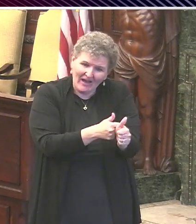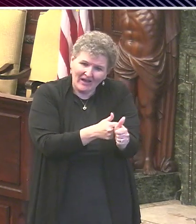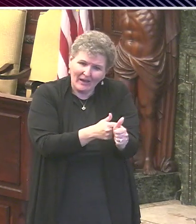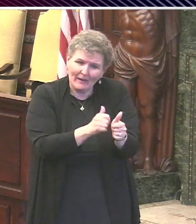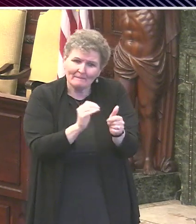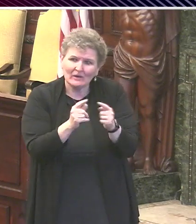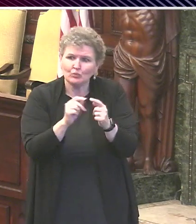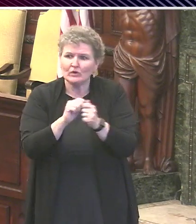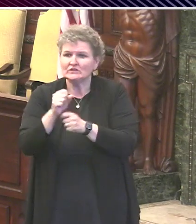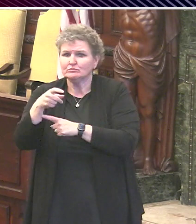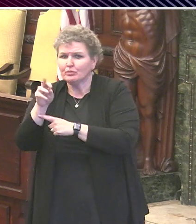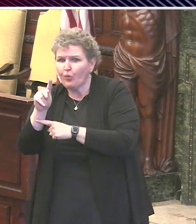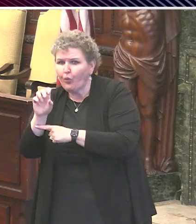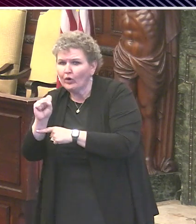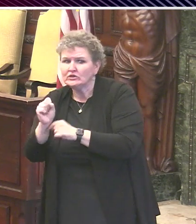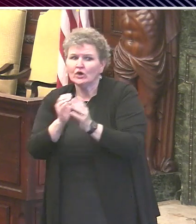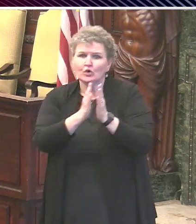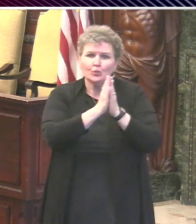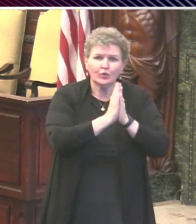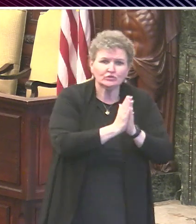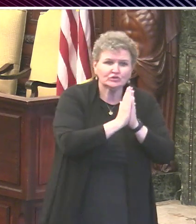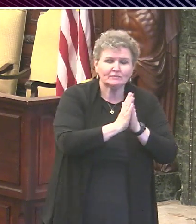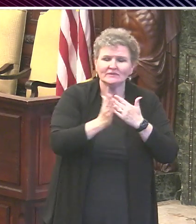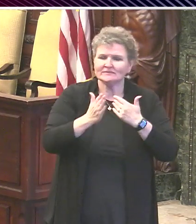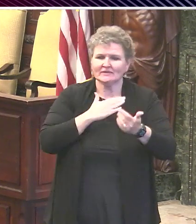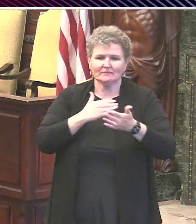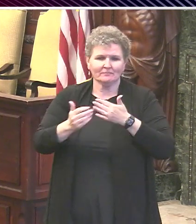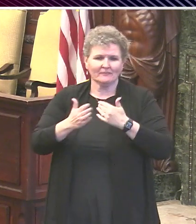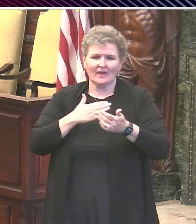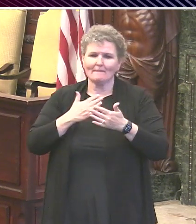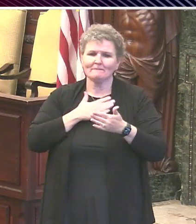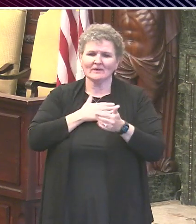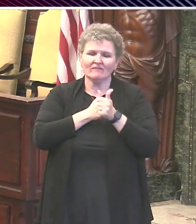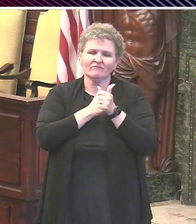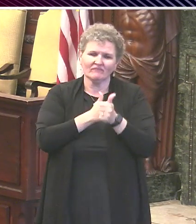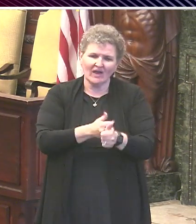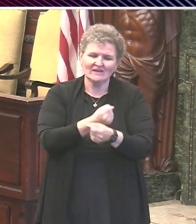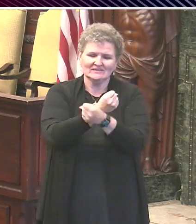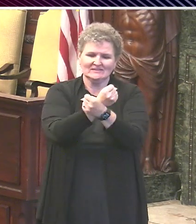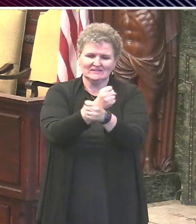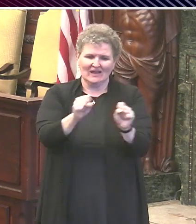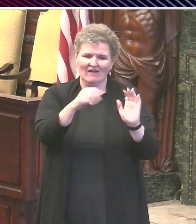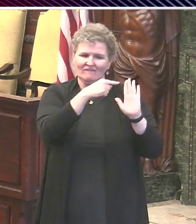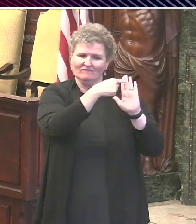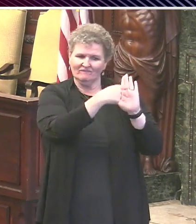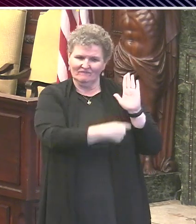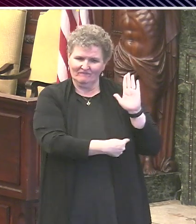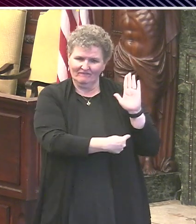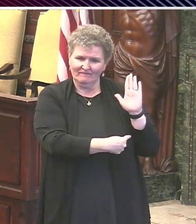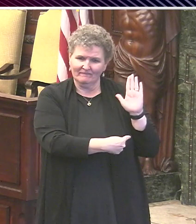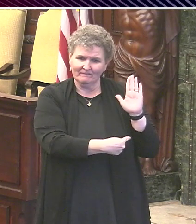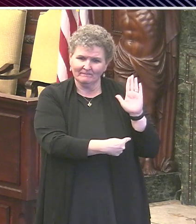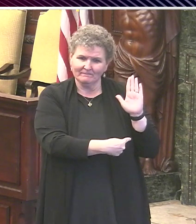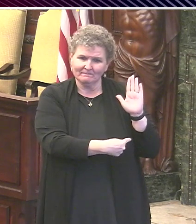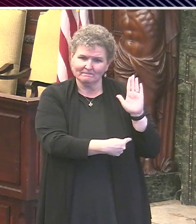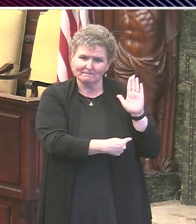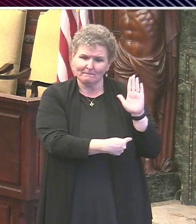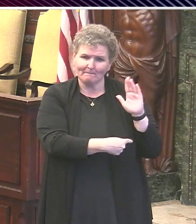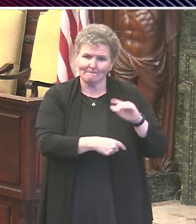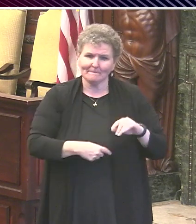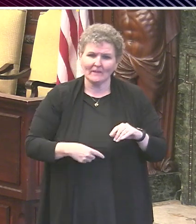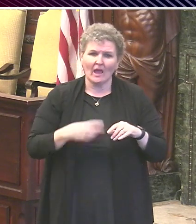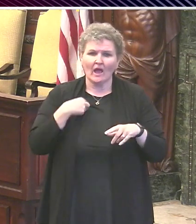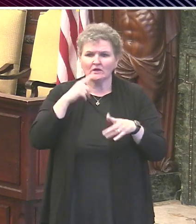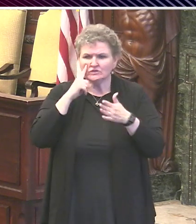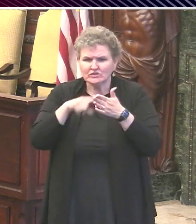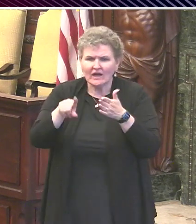of those facilities, we'll be talking to the facility manager about safety guidelines, but we are not, may not be regulating in the same way that we're regulating